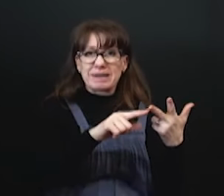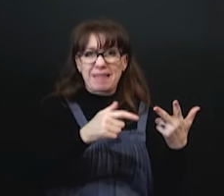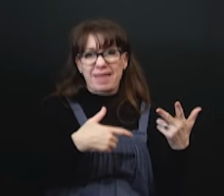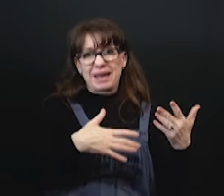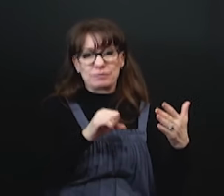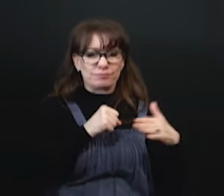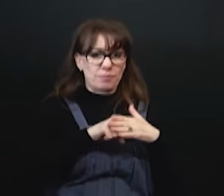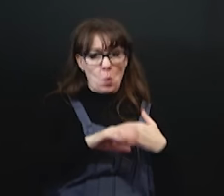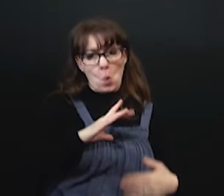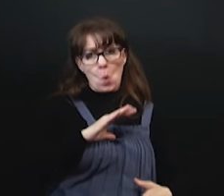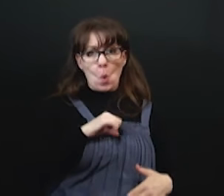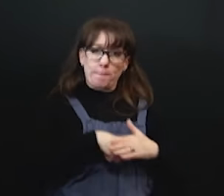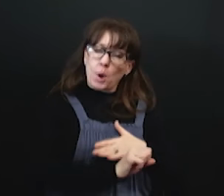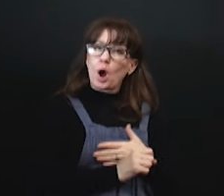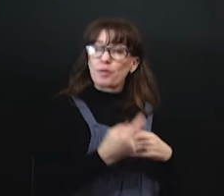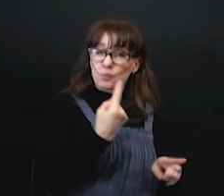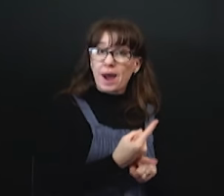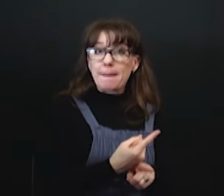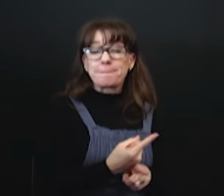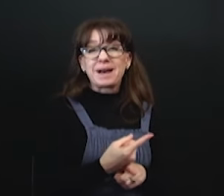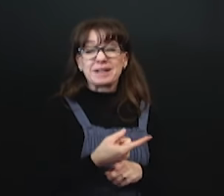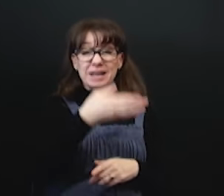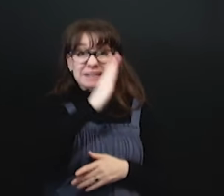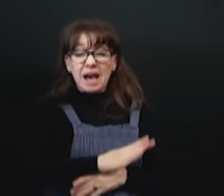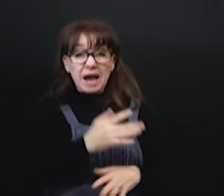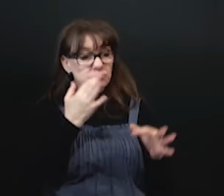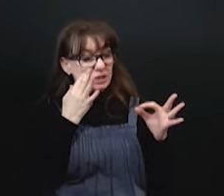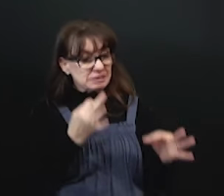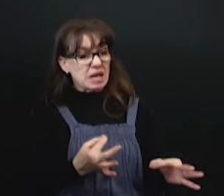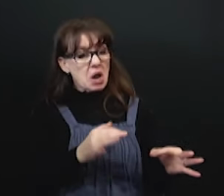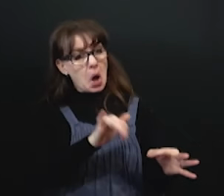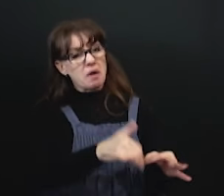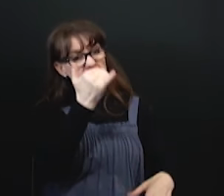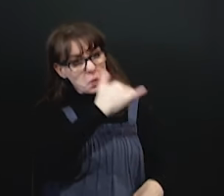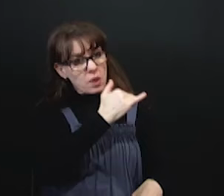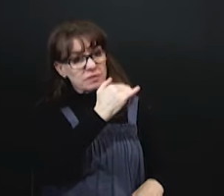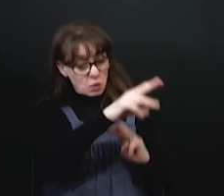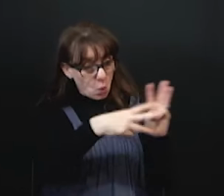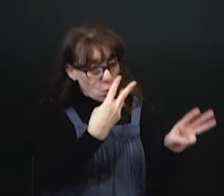birth. But God chose what is foolish to the world to shame the wise.